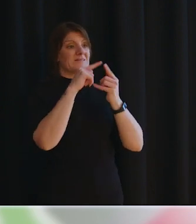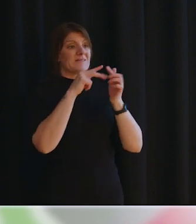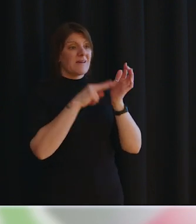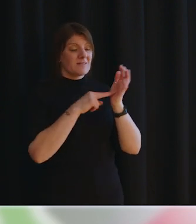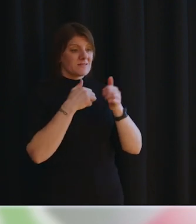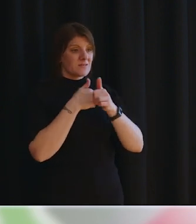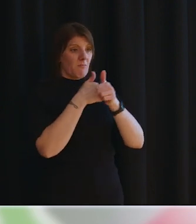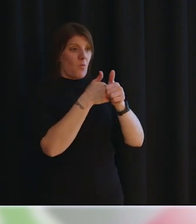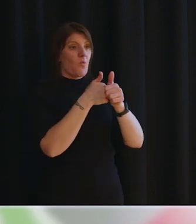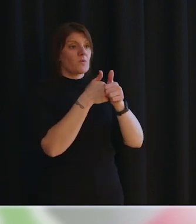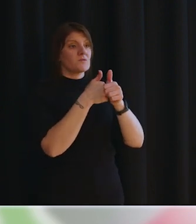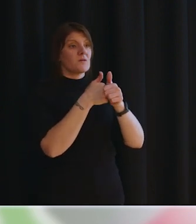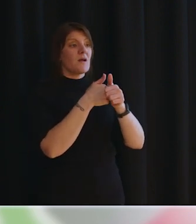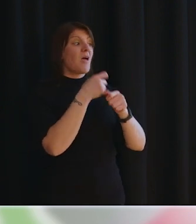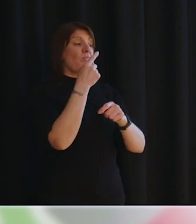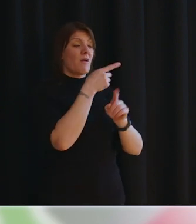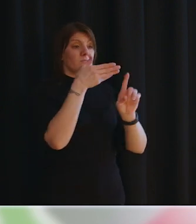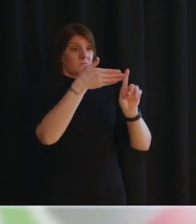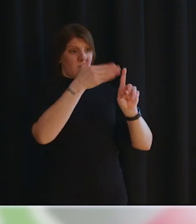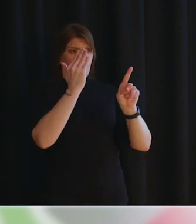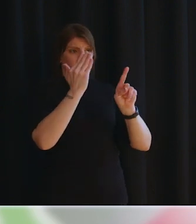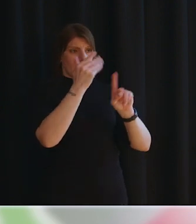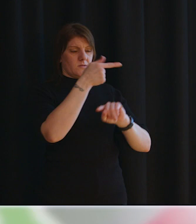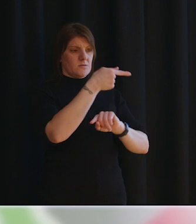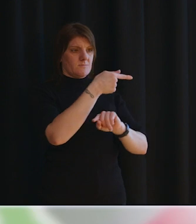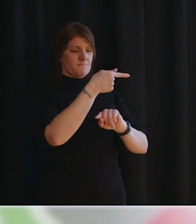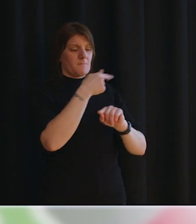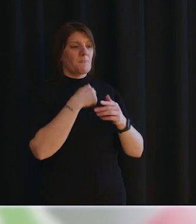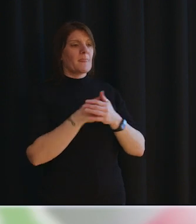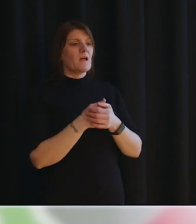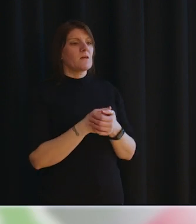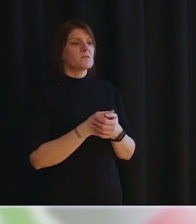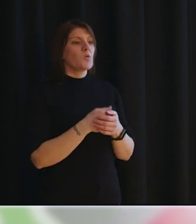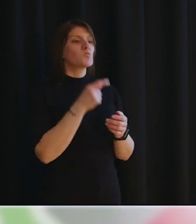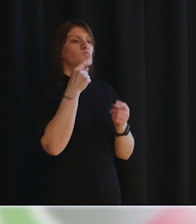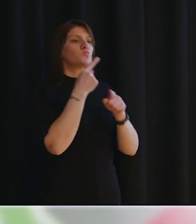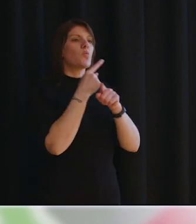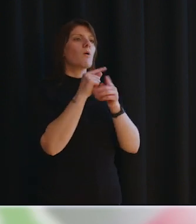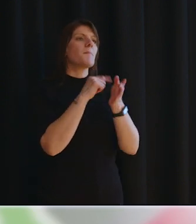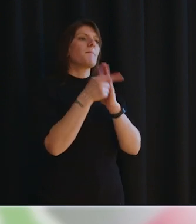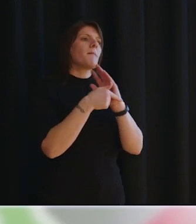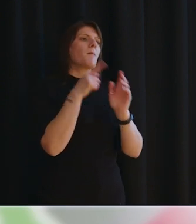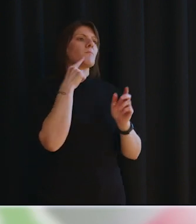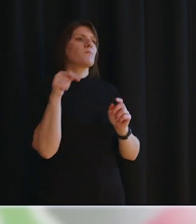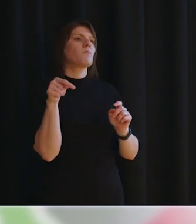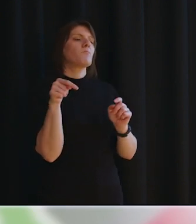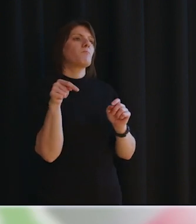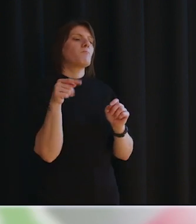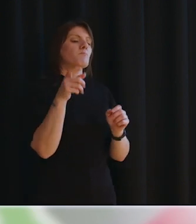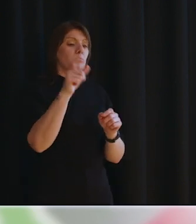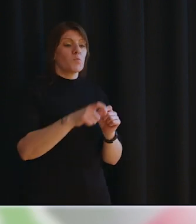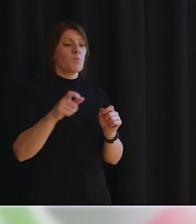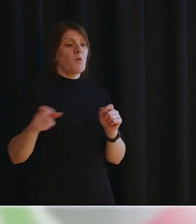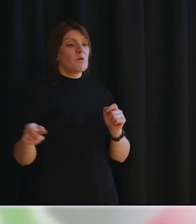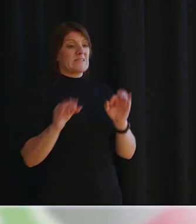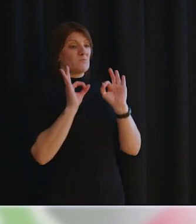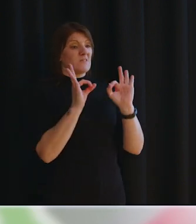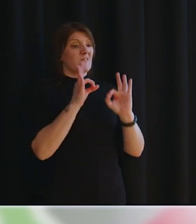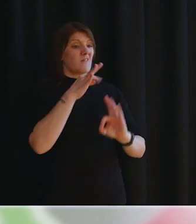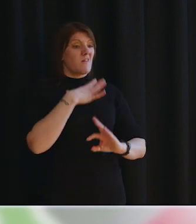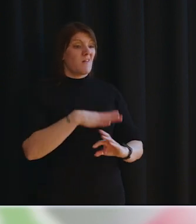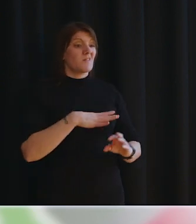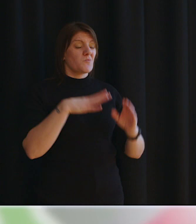and then we've got the targeted. So we are talking about pupils who have very specific needs. They might have a very wide attainment gap. They